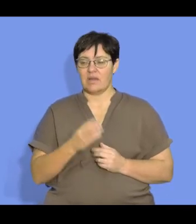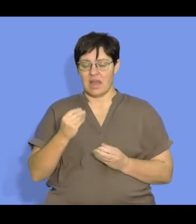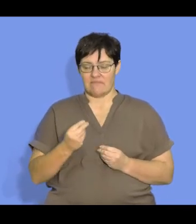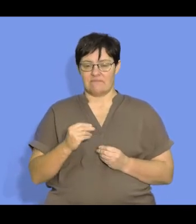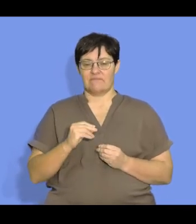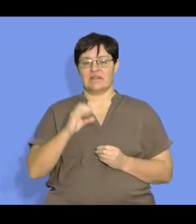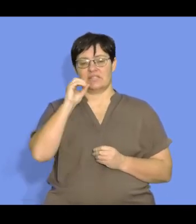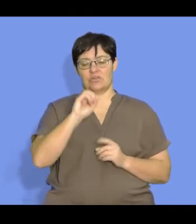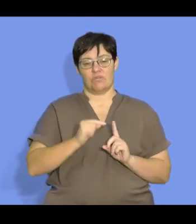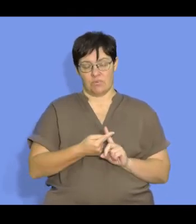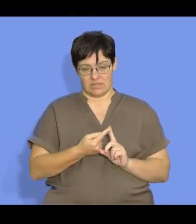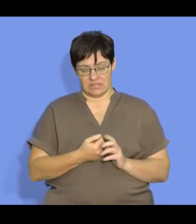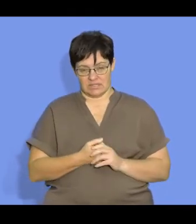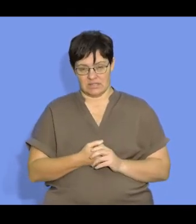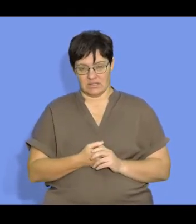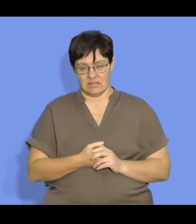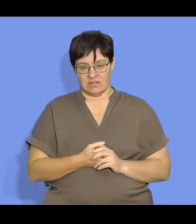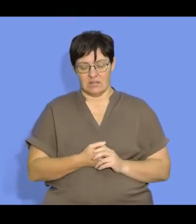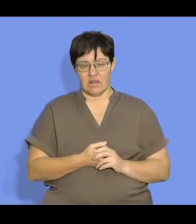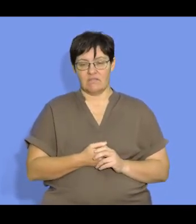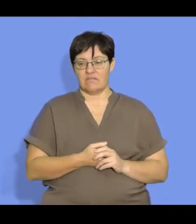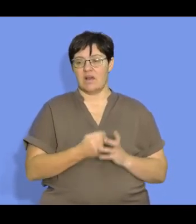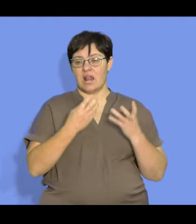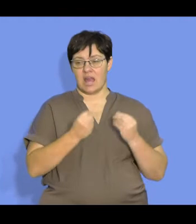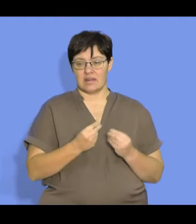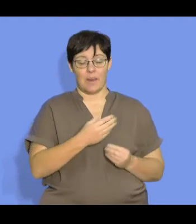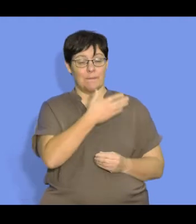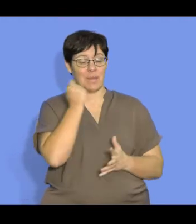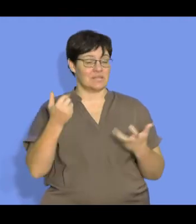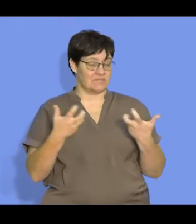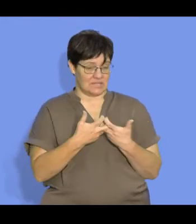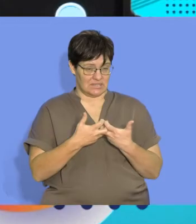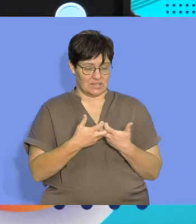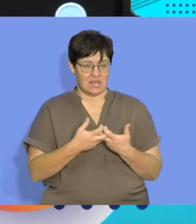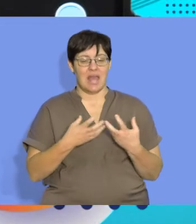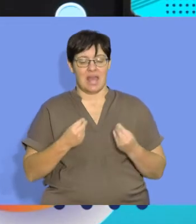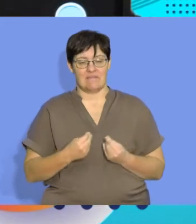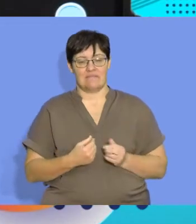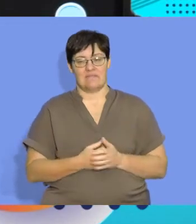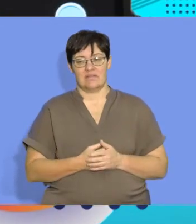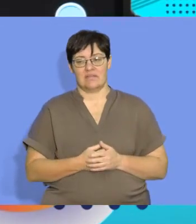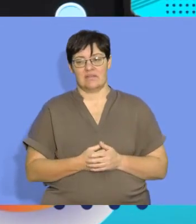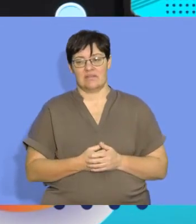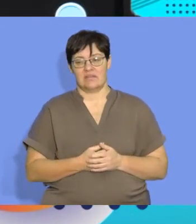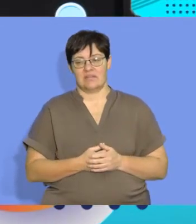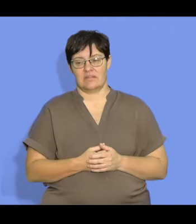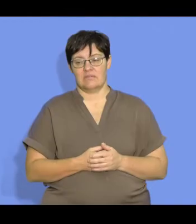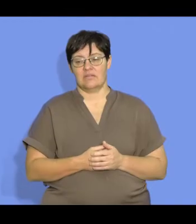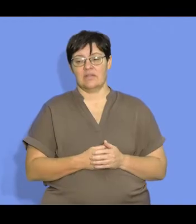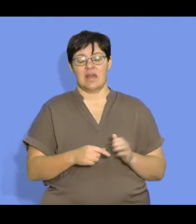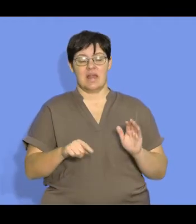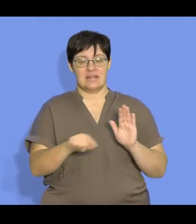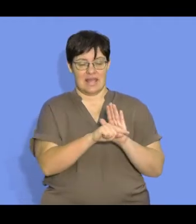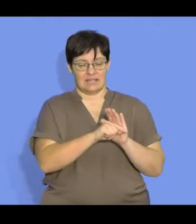a 0 point there on our graph. And if we do the line of best fit there, we will get a graph with